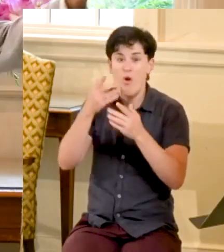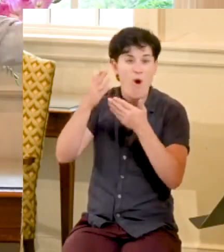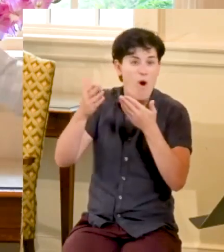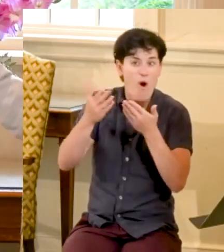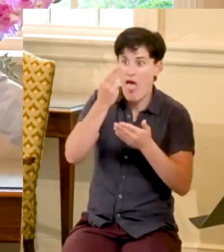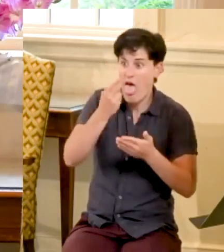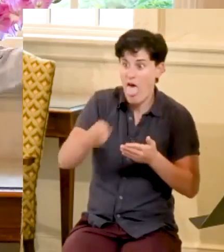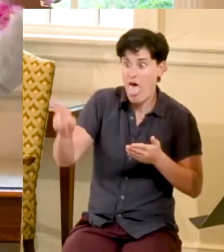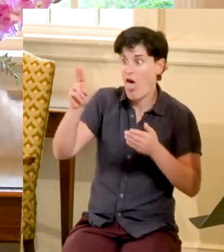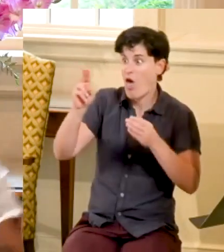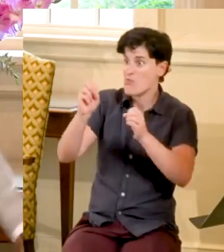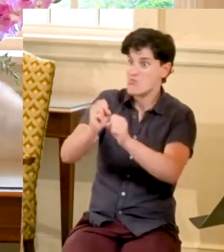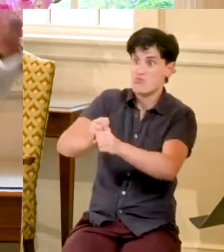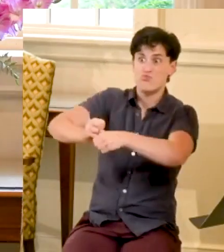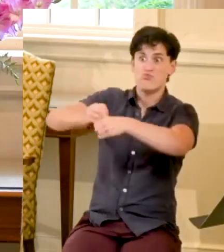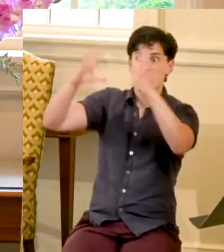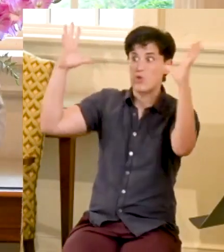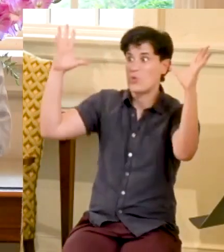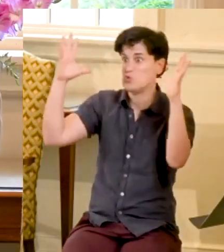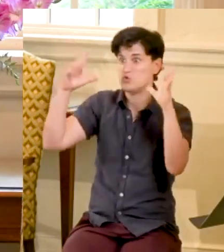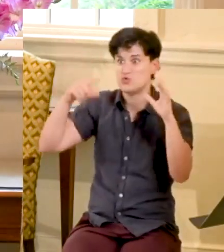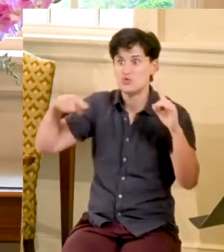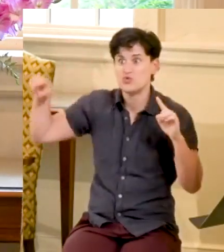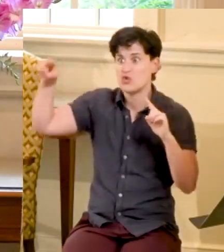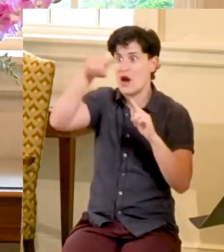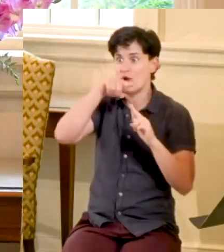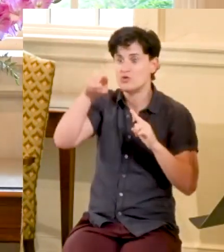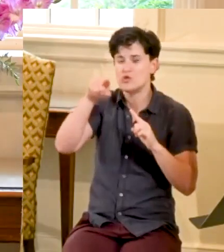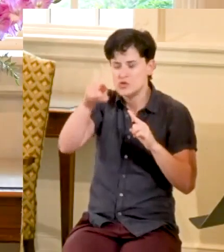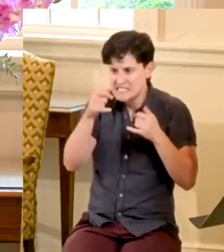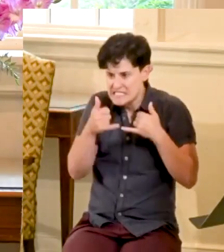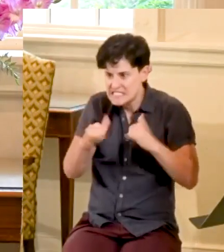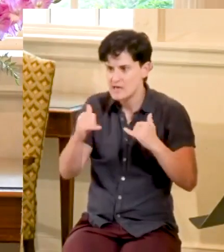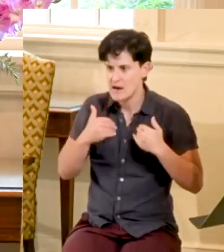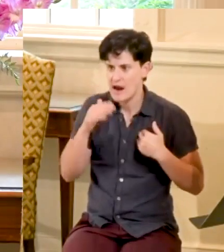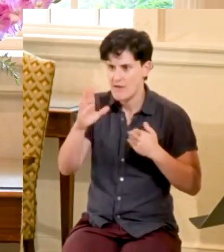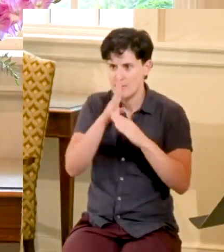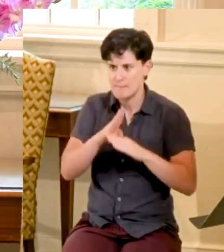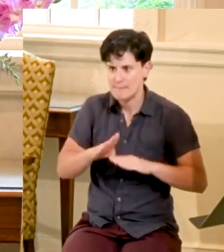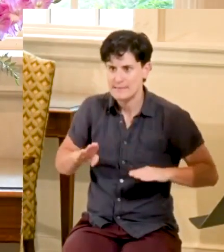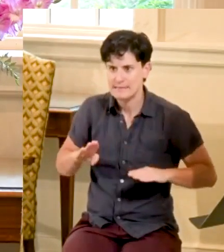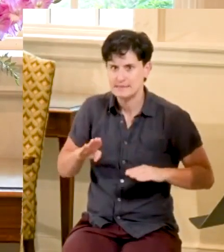breaking loose around you, you still got your peace. You're just humming along.